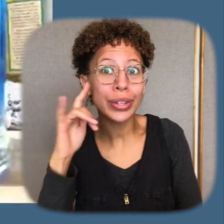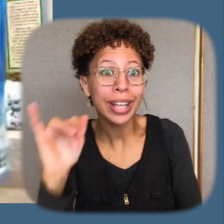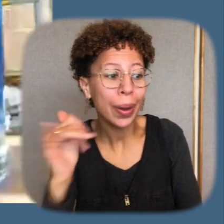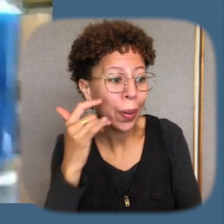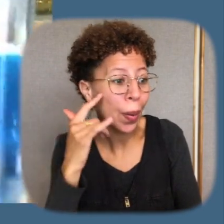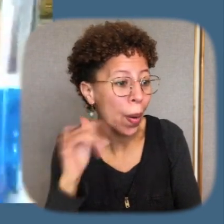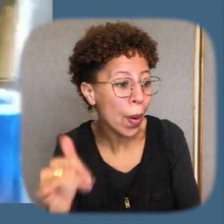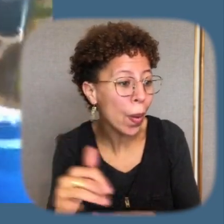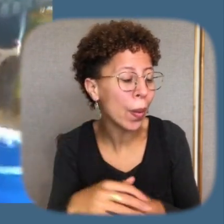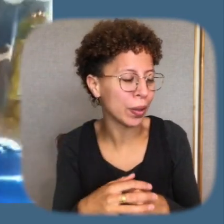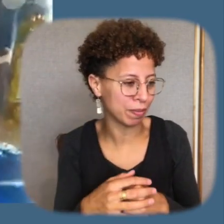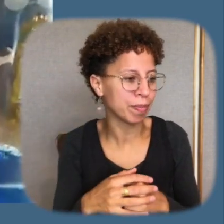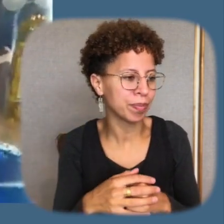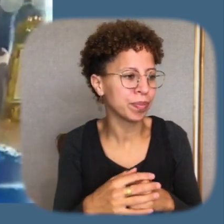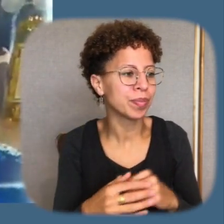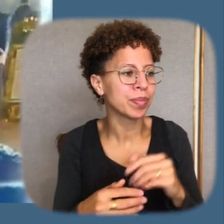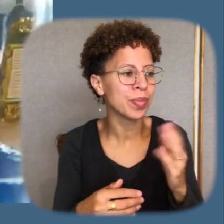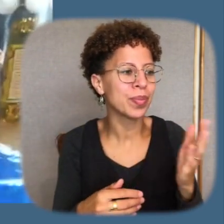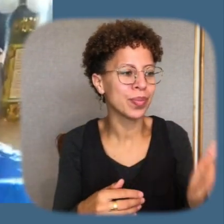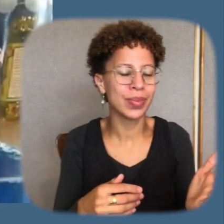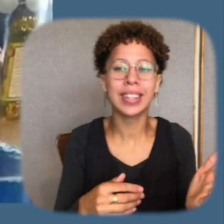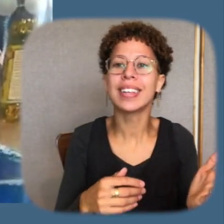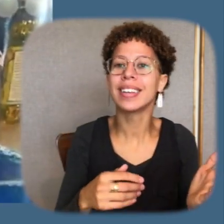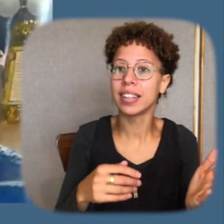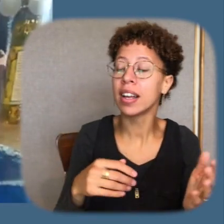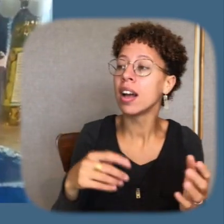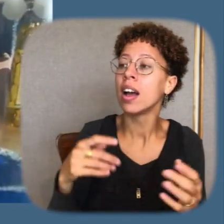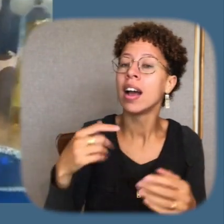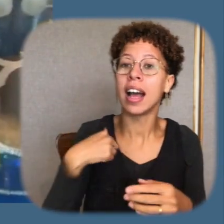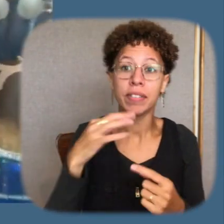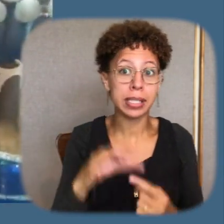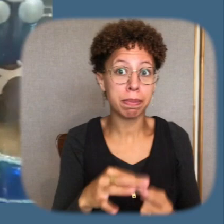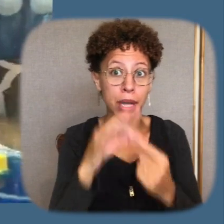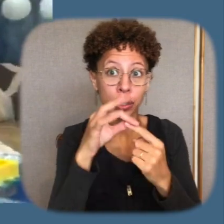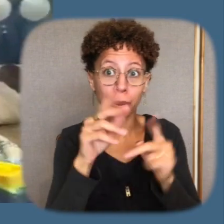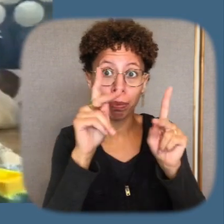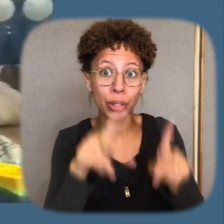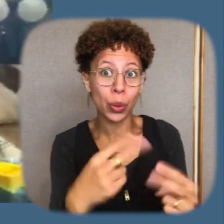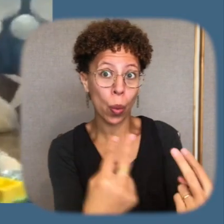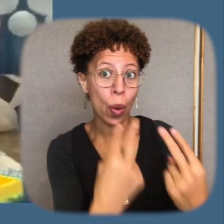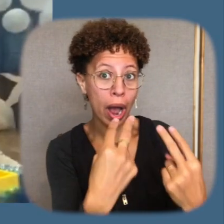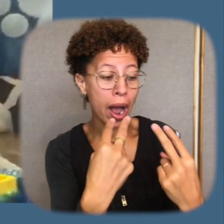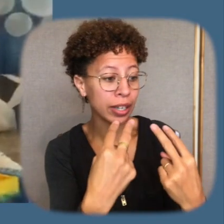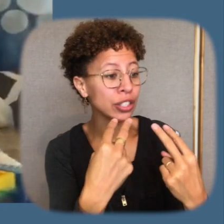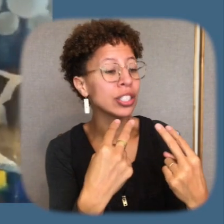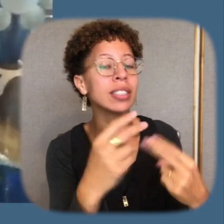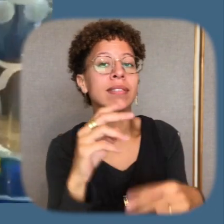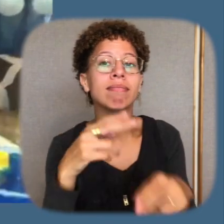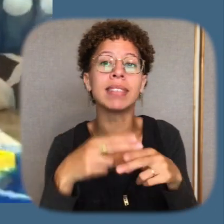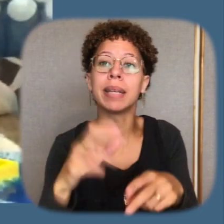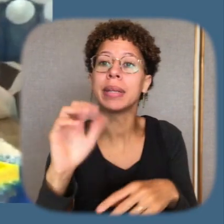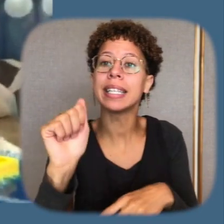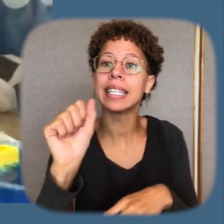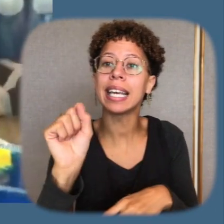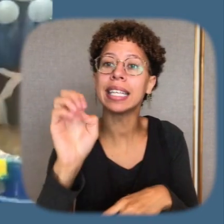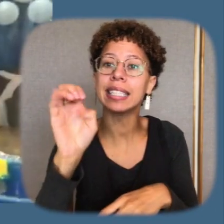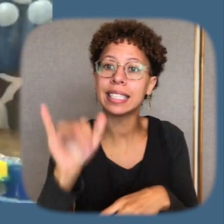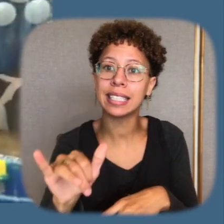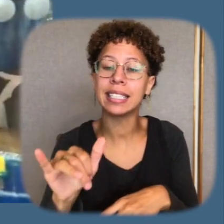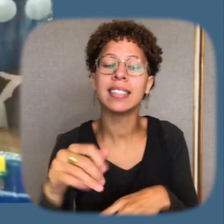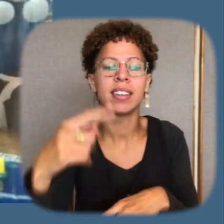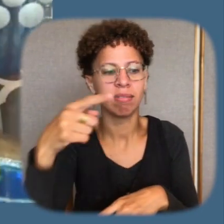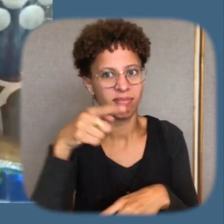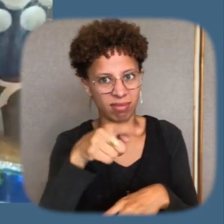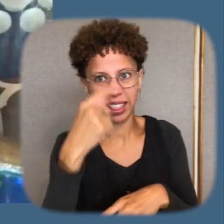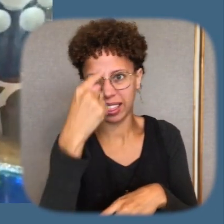okay. So we have a special visitor who's watching named Casey. This is silver. And Casey thinks that the penny will